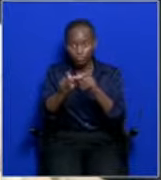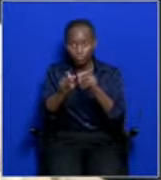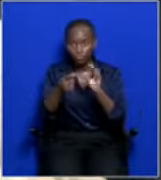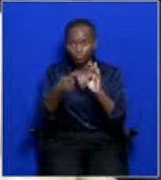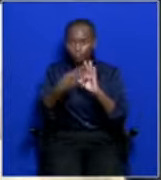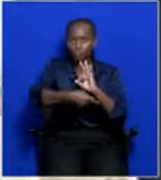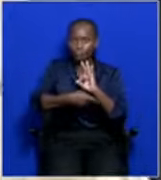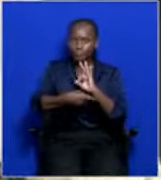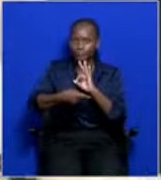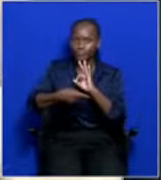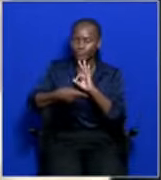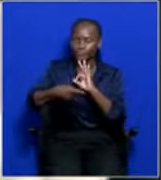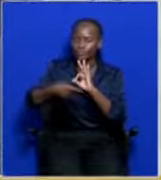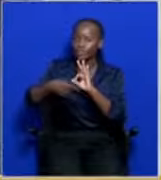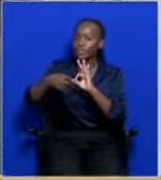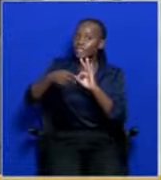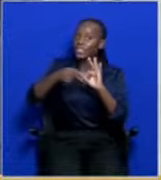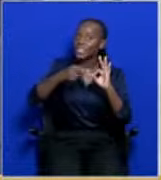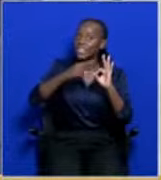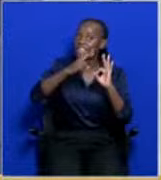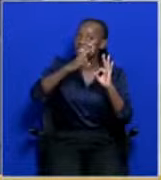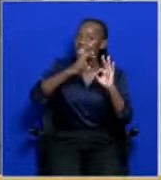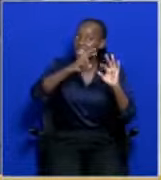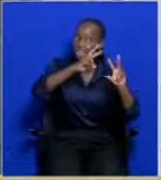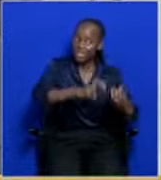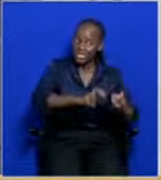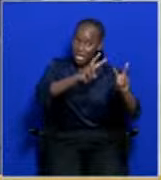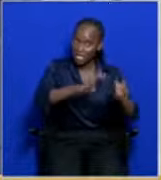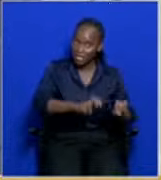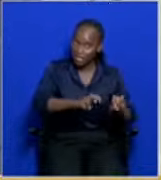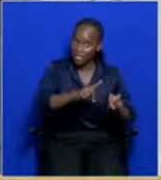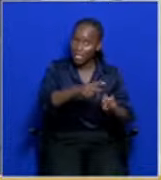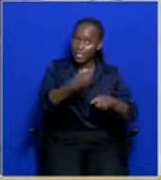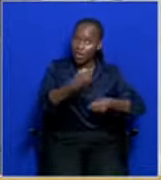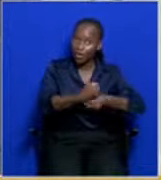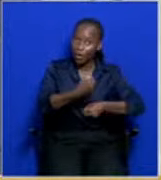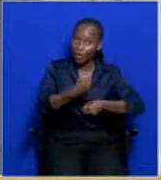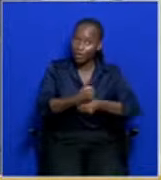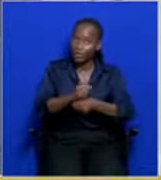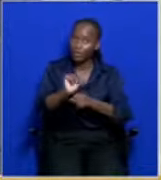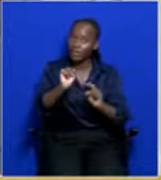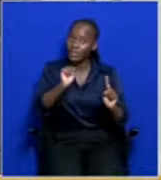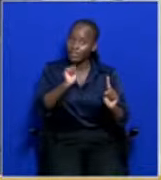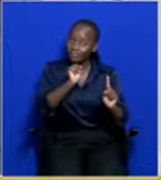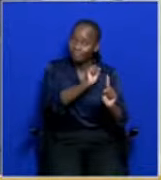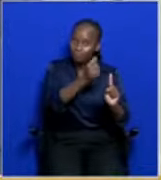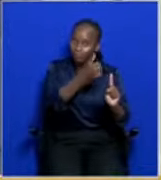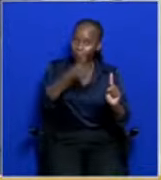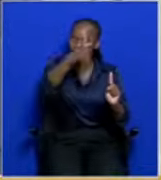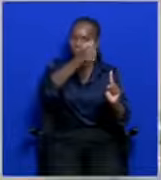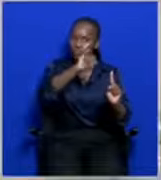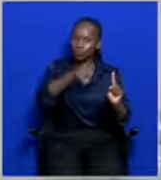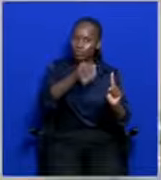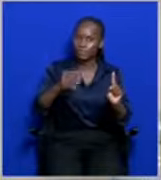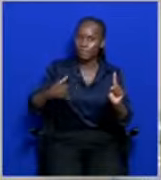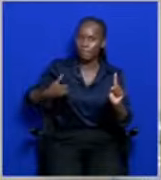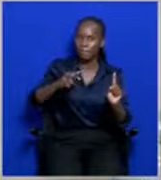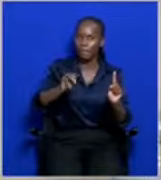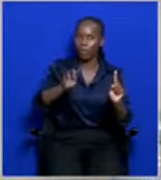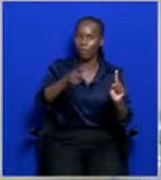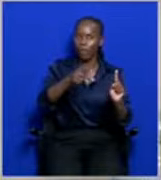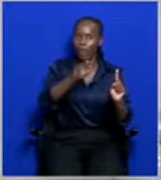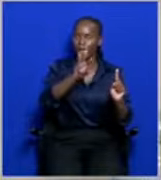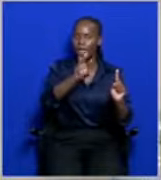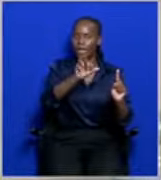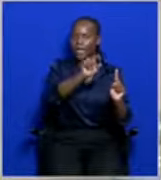unit and they were on duty on the day of the incident. Now, I'll come back